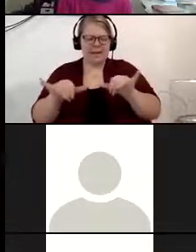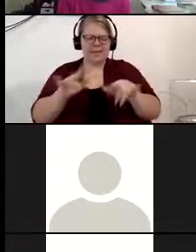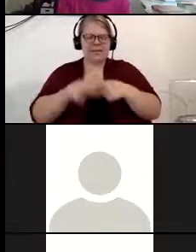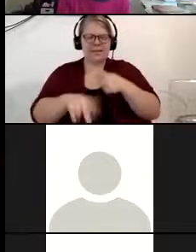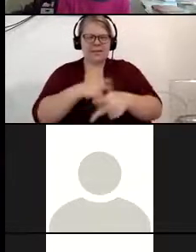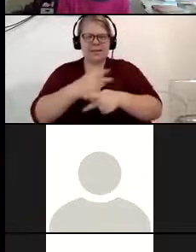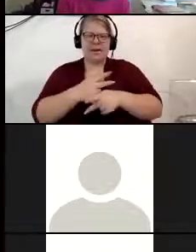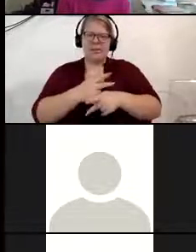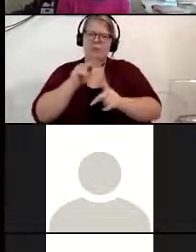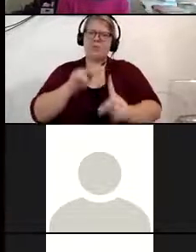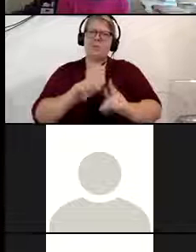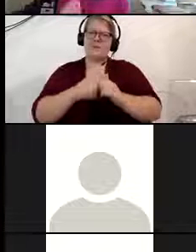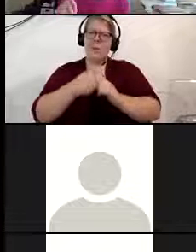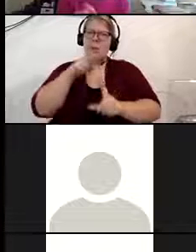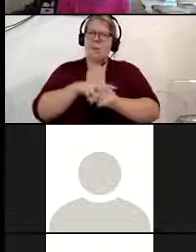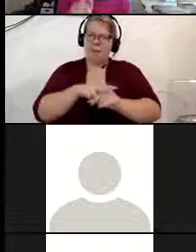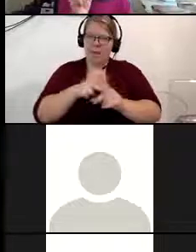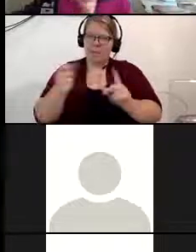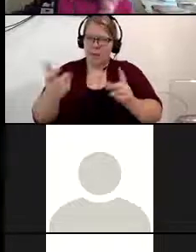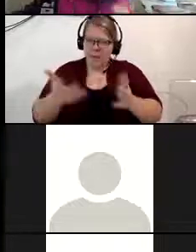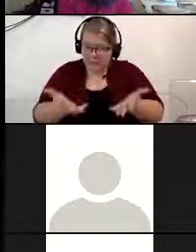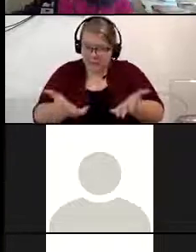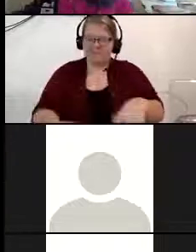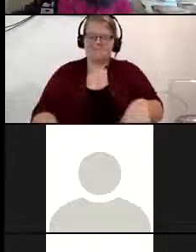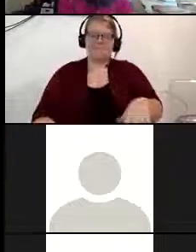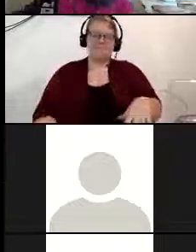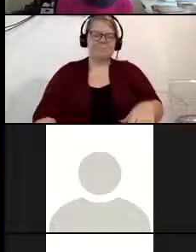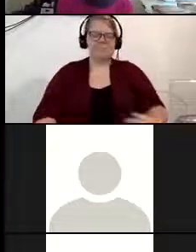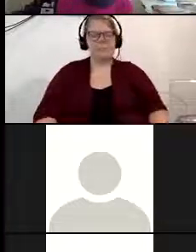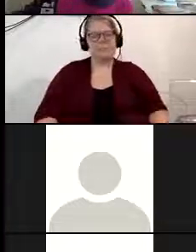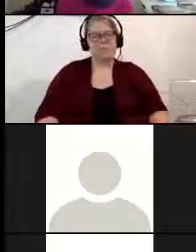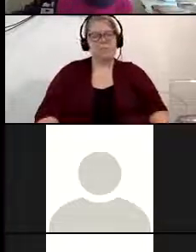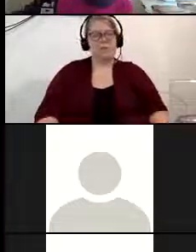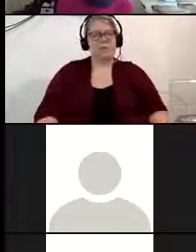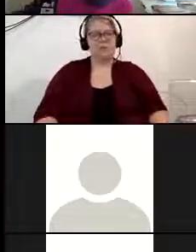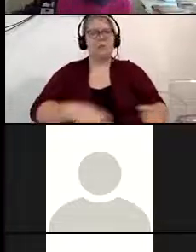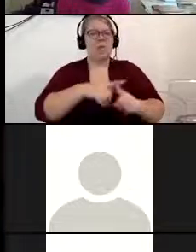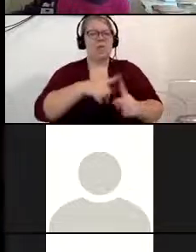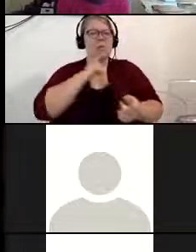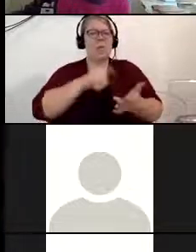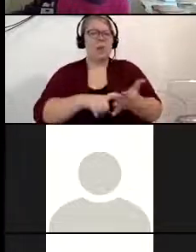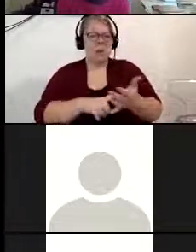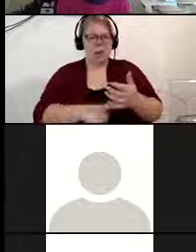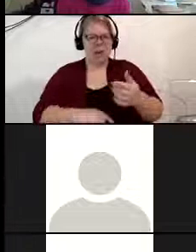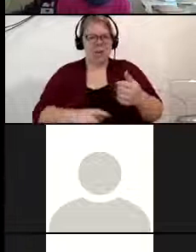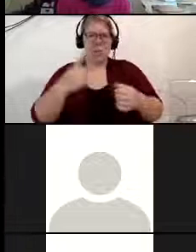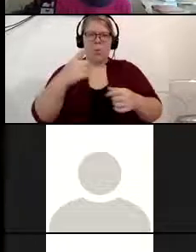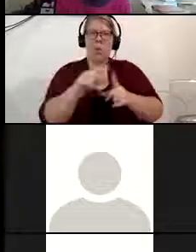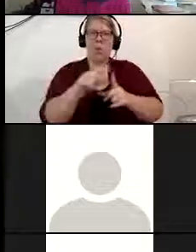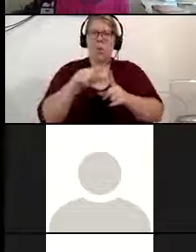gambling? Um, and you'll notice there's a big X across one word